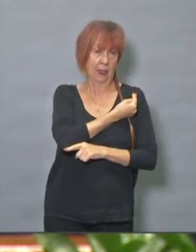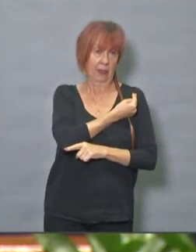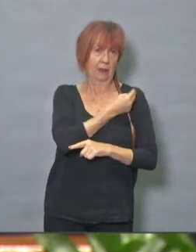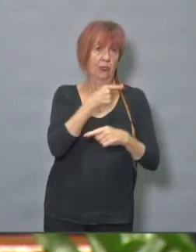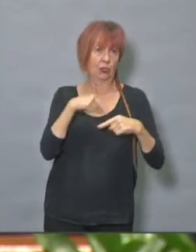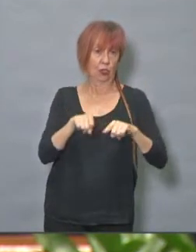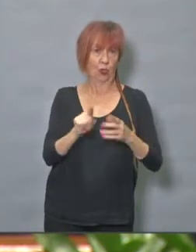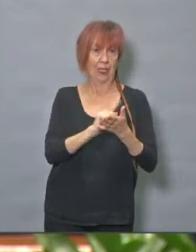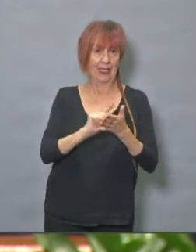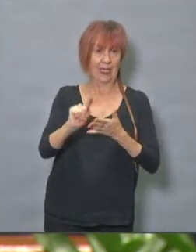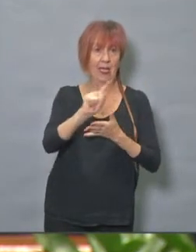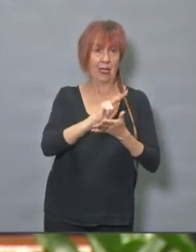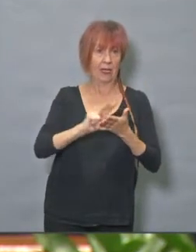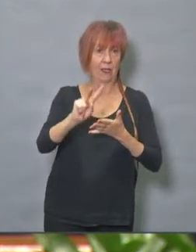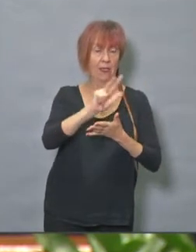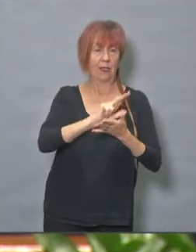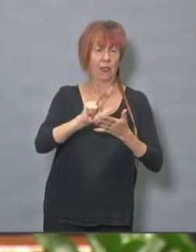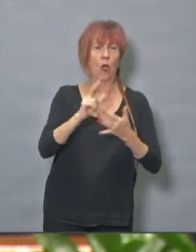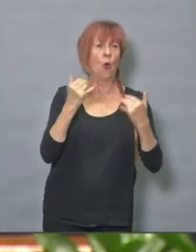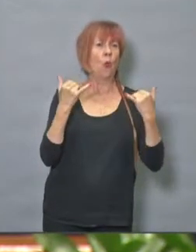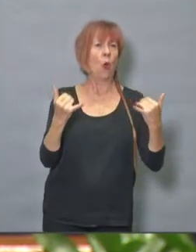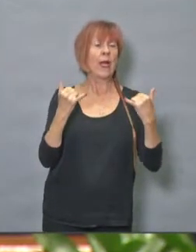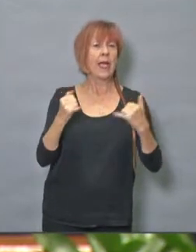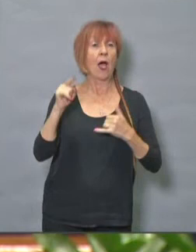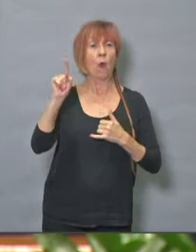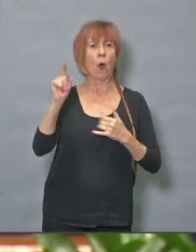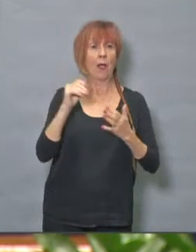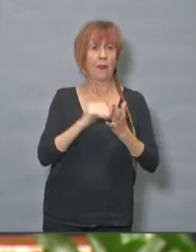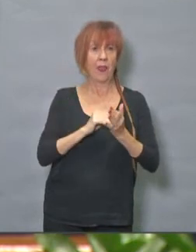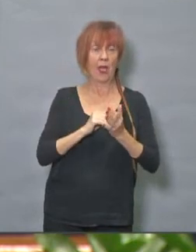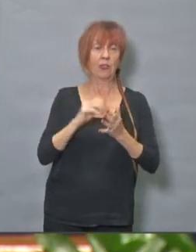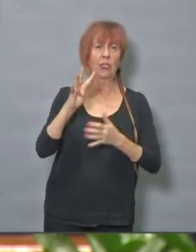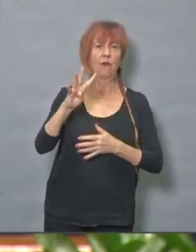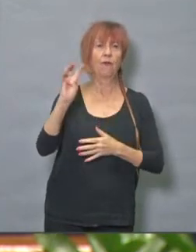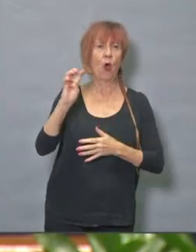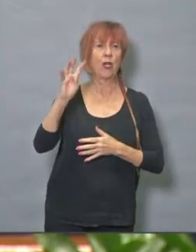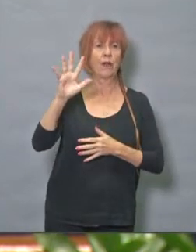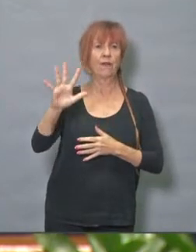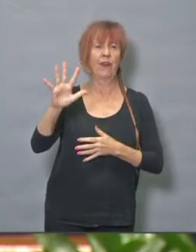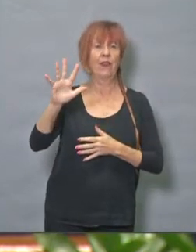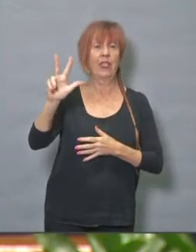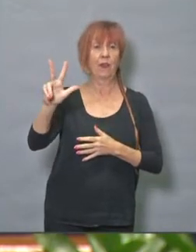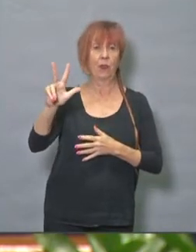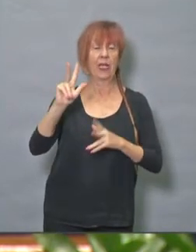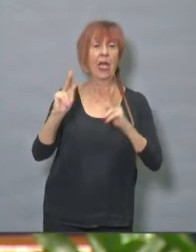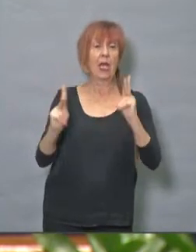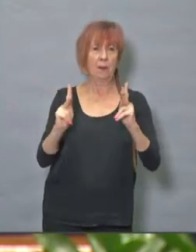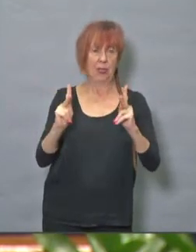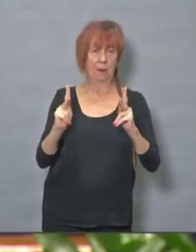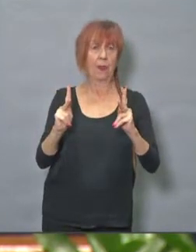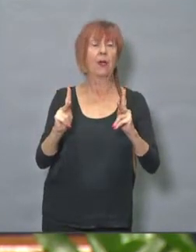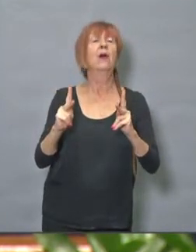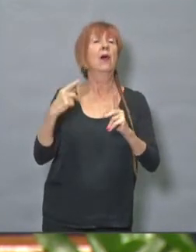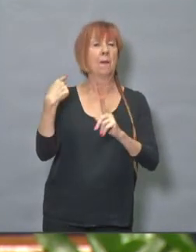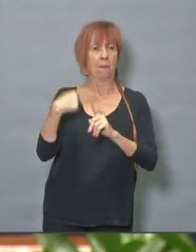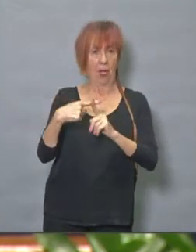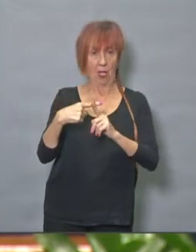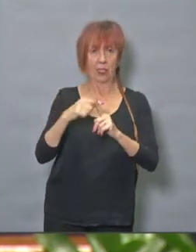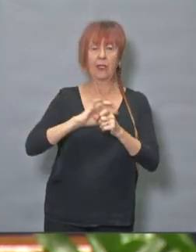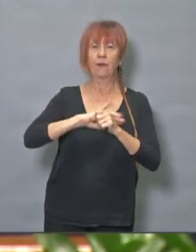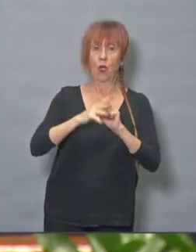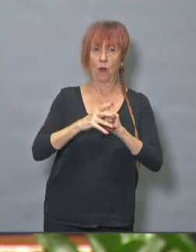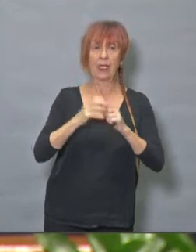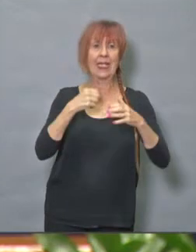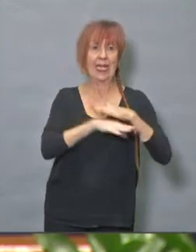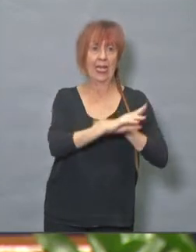few weeks. There are currently 1,453 people who have confirmed cases of COVID-19 and